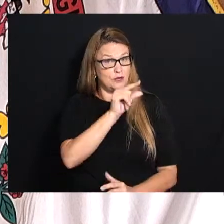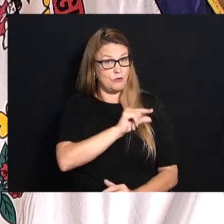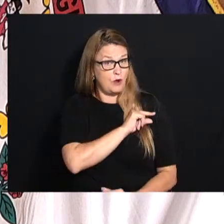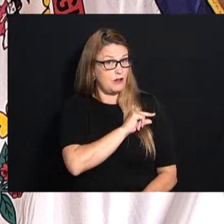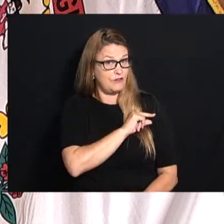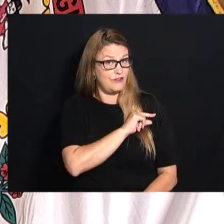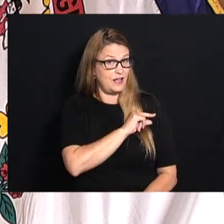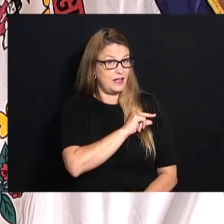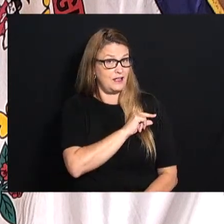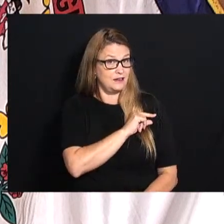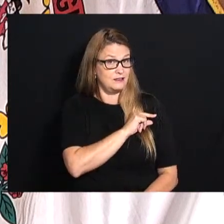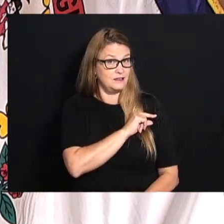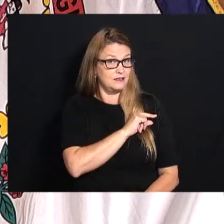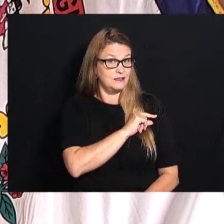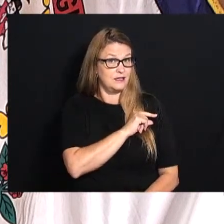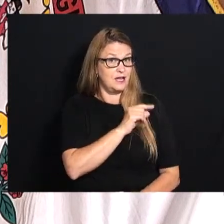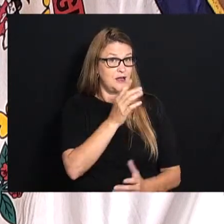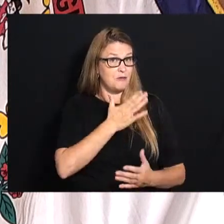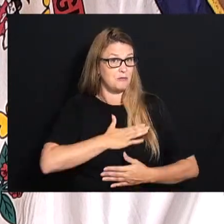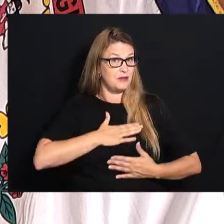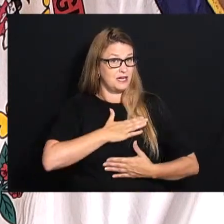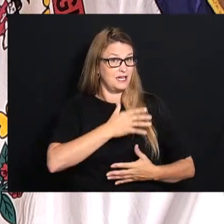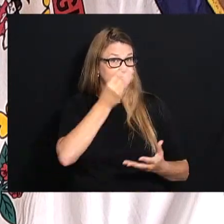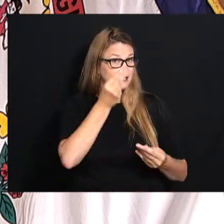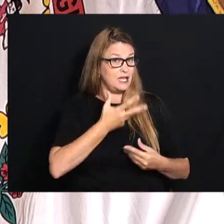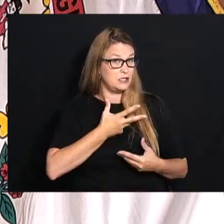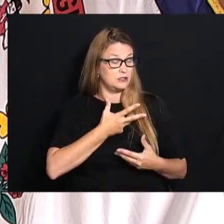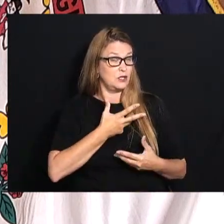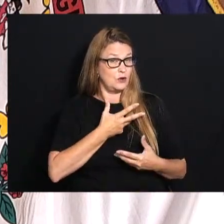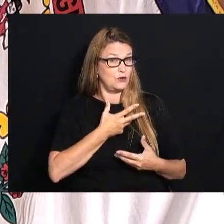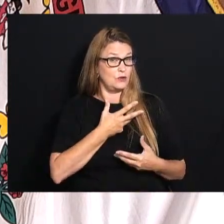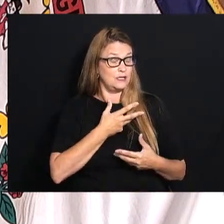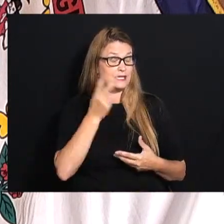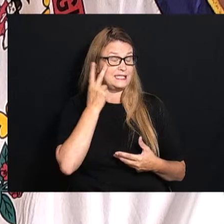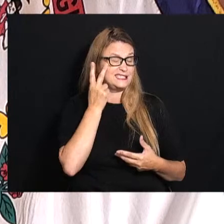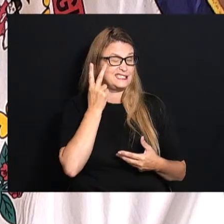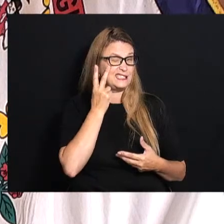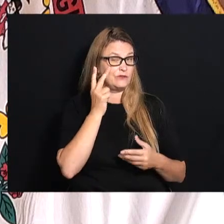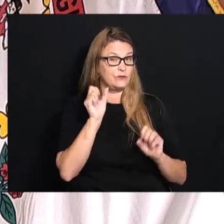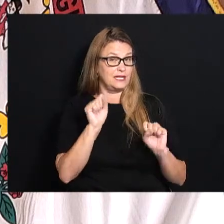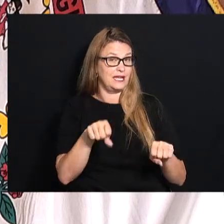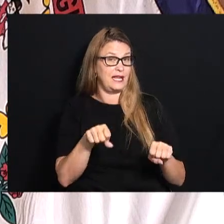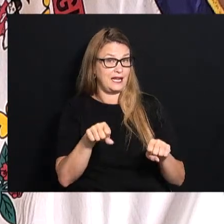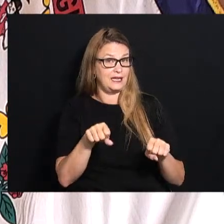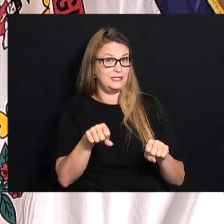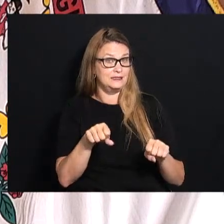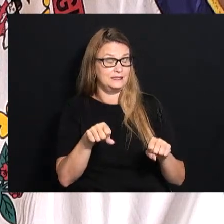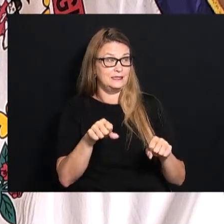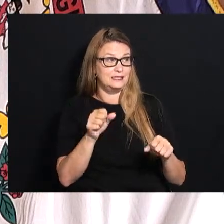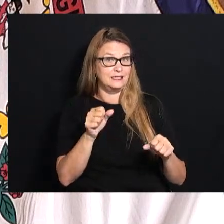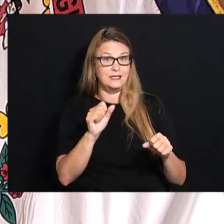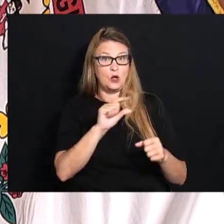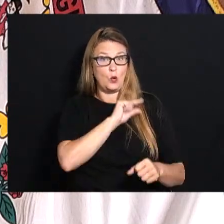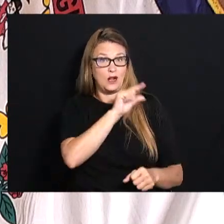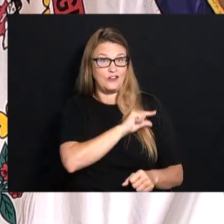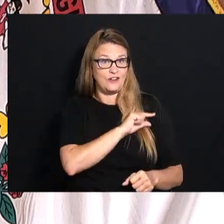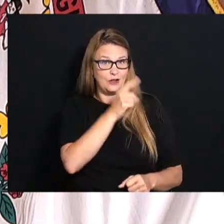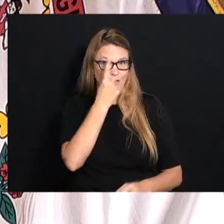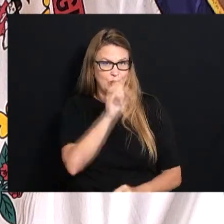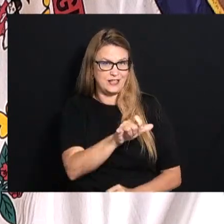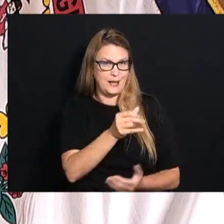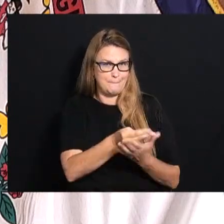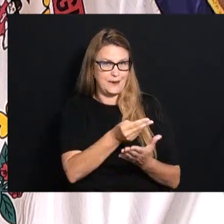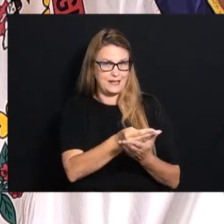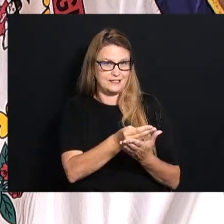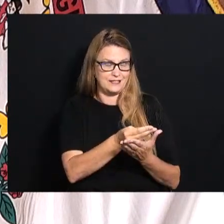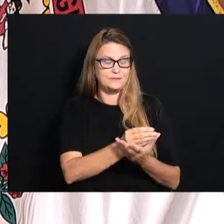any of these dollars, please call us, and let's see if we can give you a chance to get qualified, or